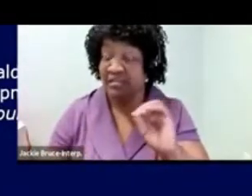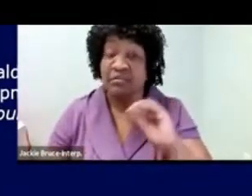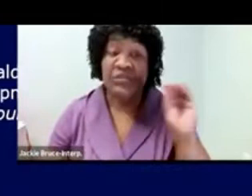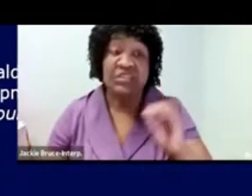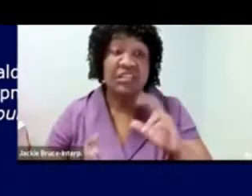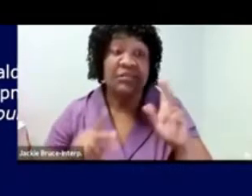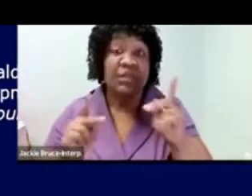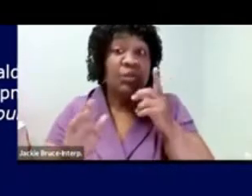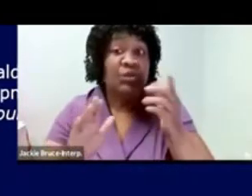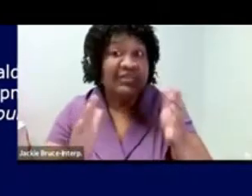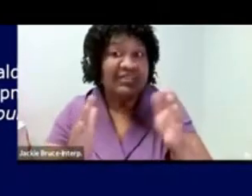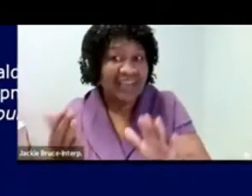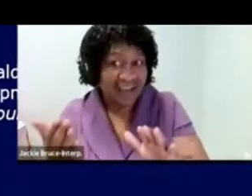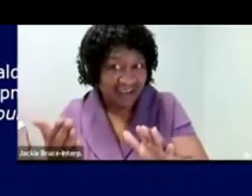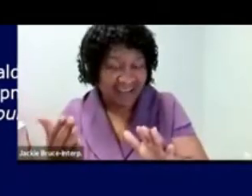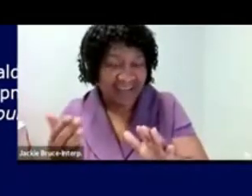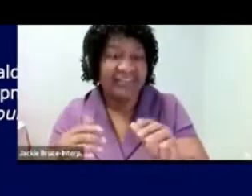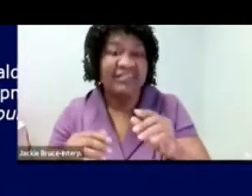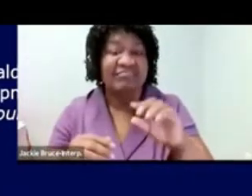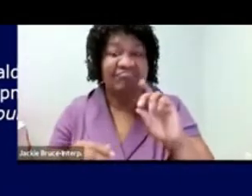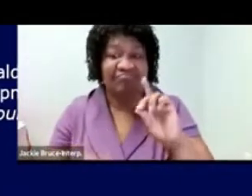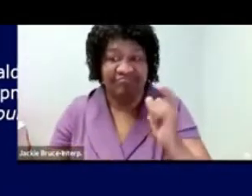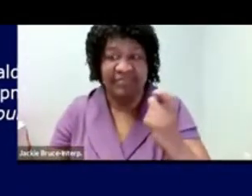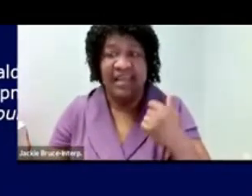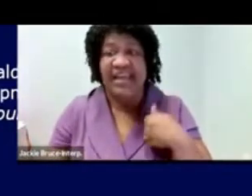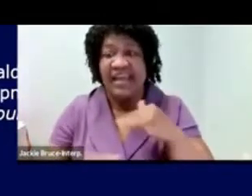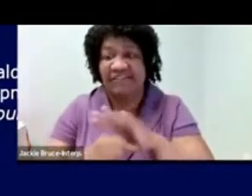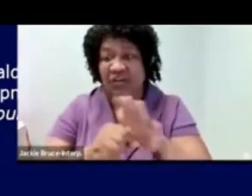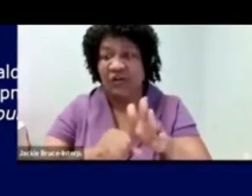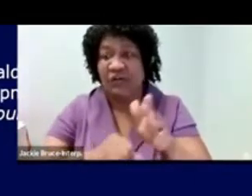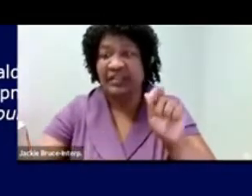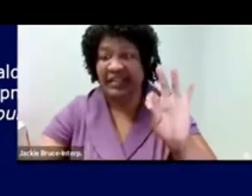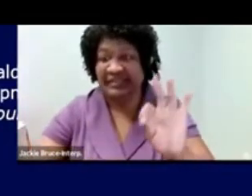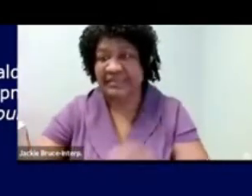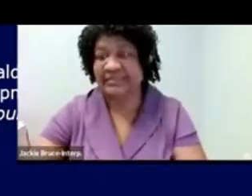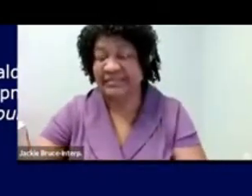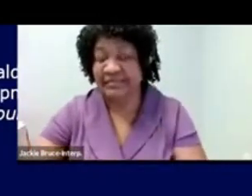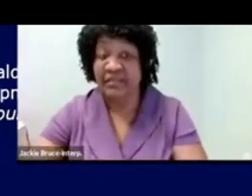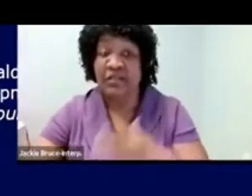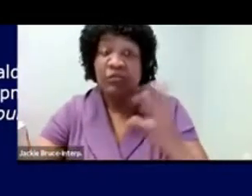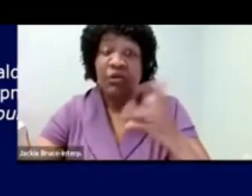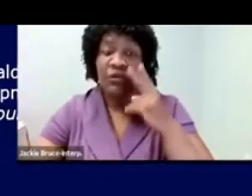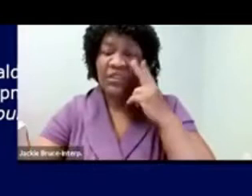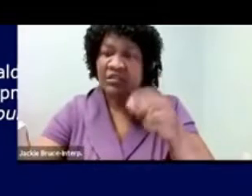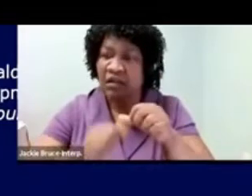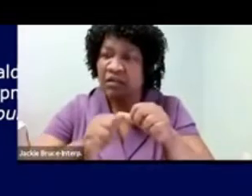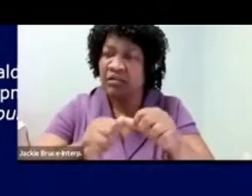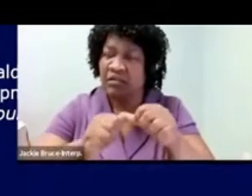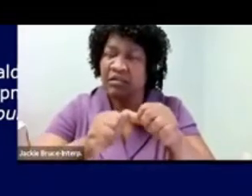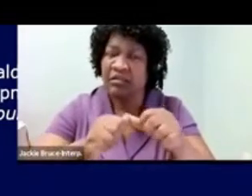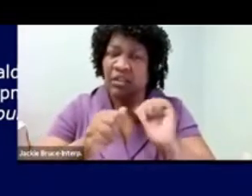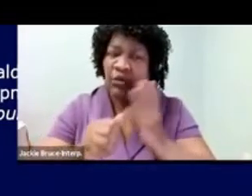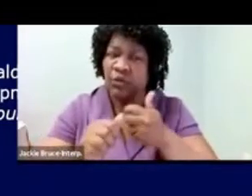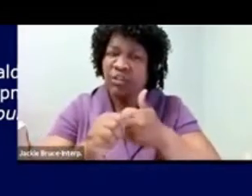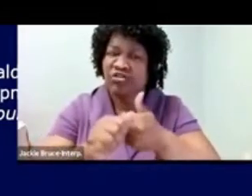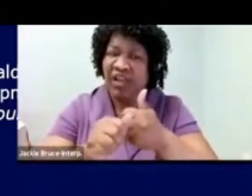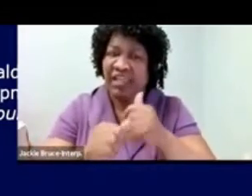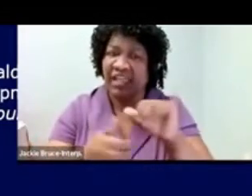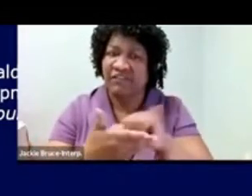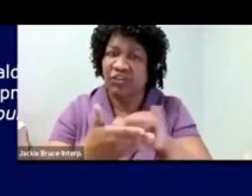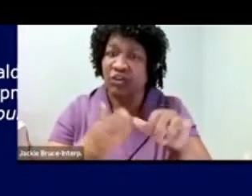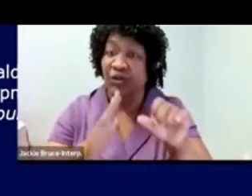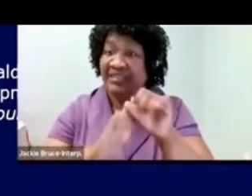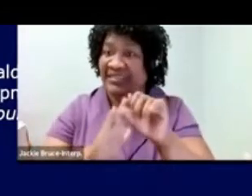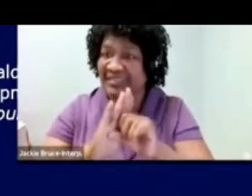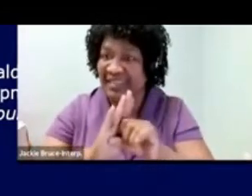who died among those diagnosed with COVID-19. And so what we saw consistently in our tracking of the New York State